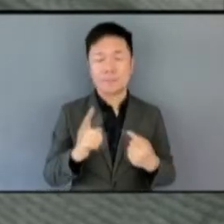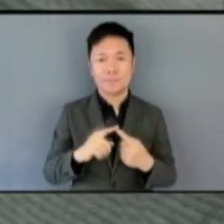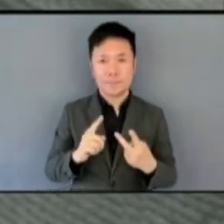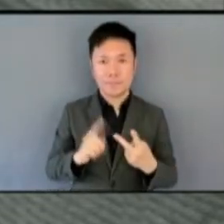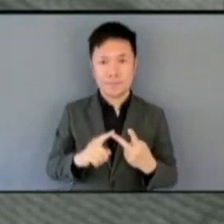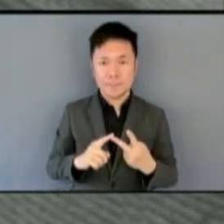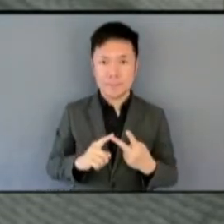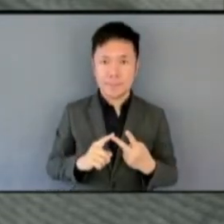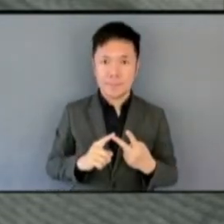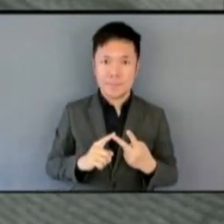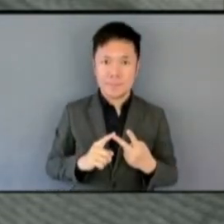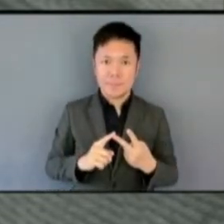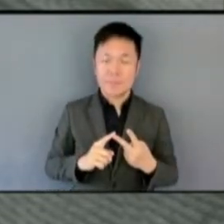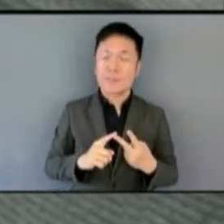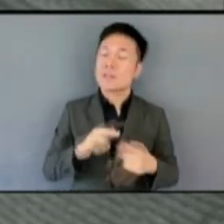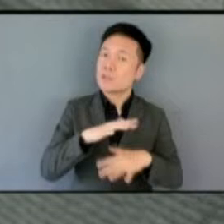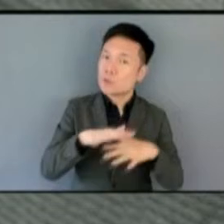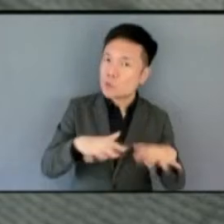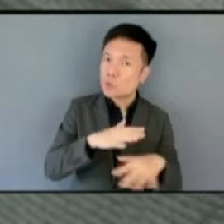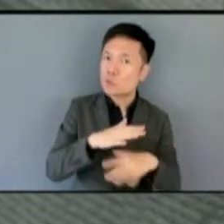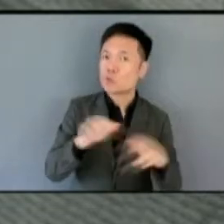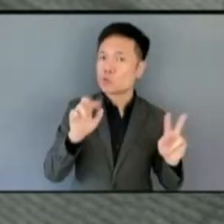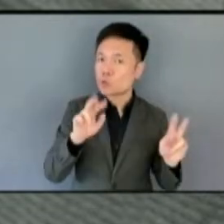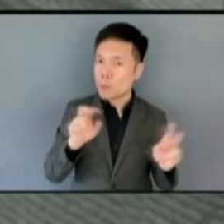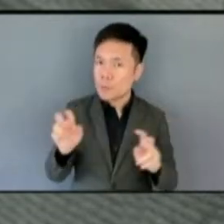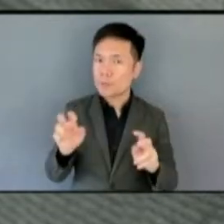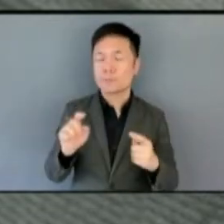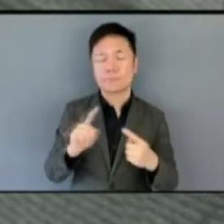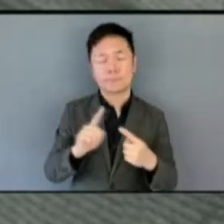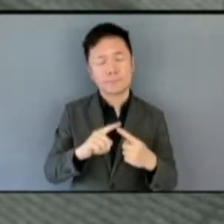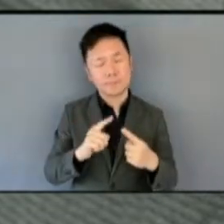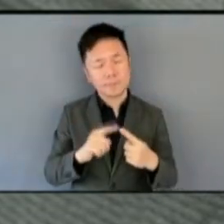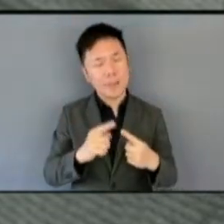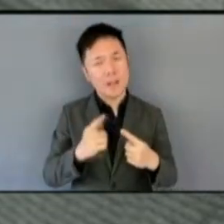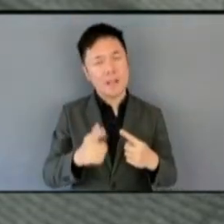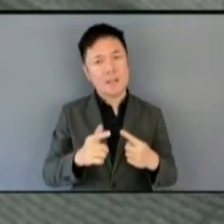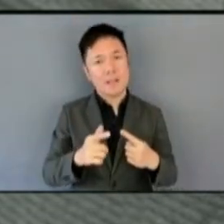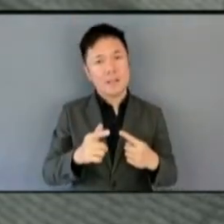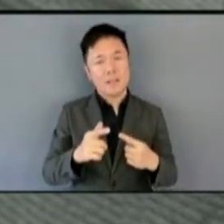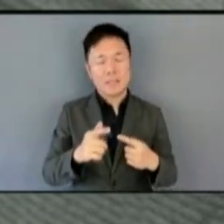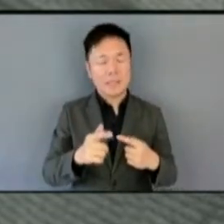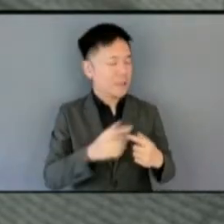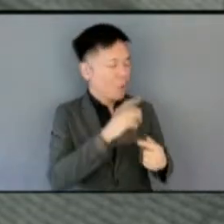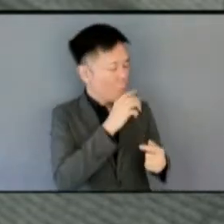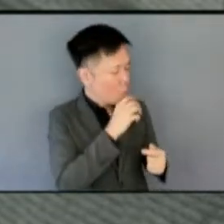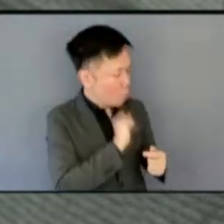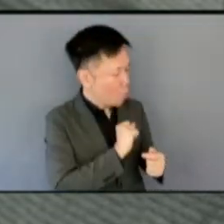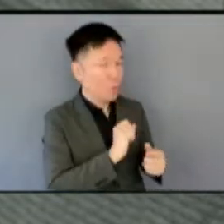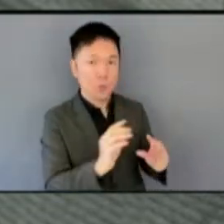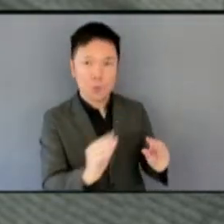in the social issues and interpersonal, intergenerational